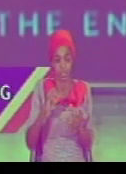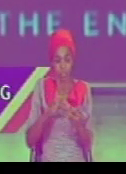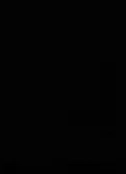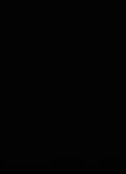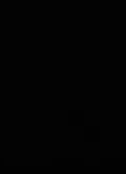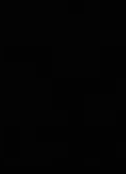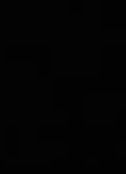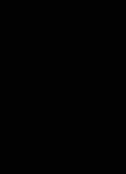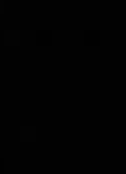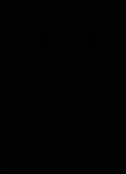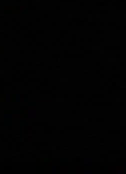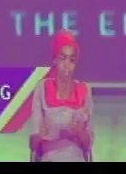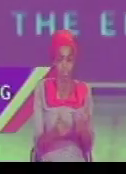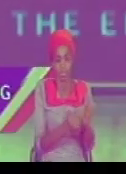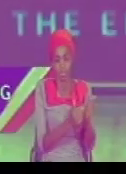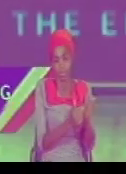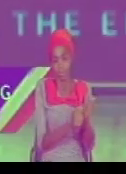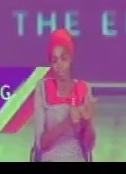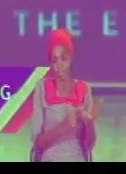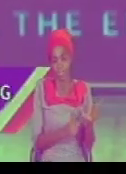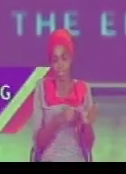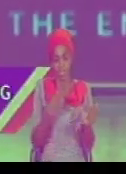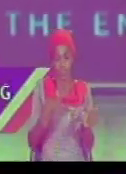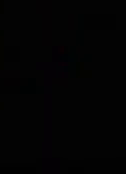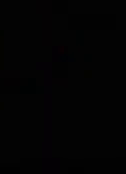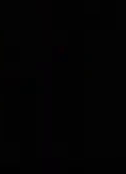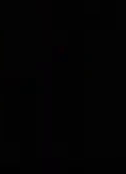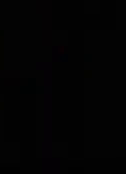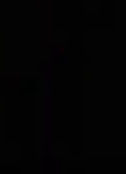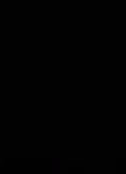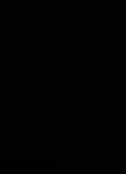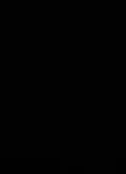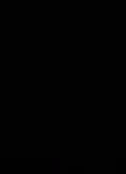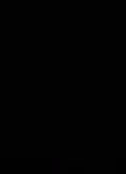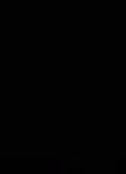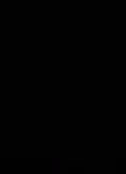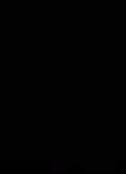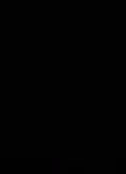dancing for pleasure. For pleasure. Number three, the